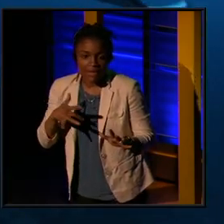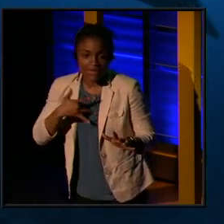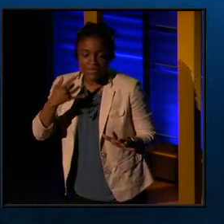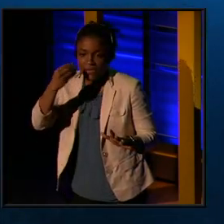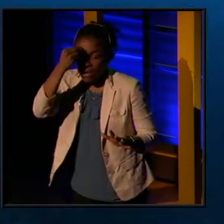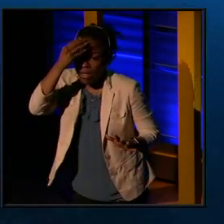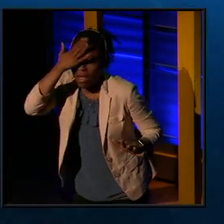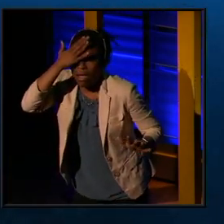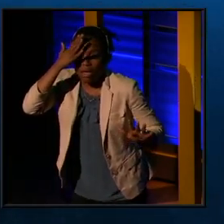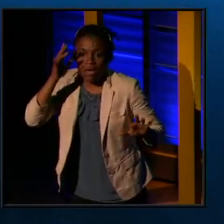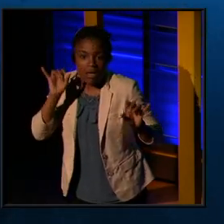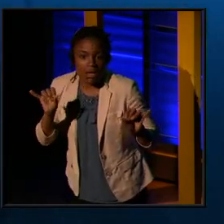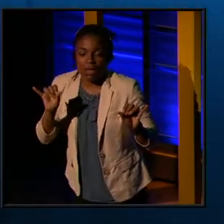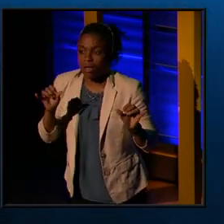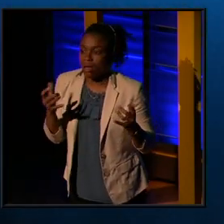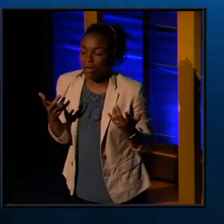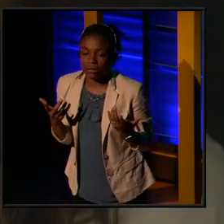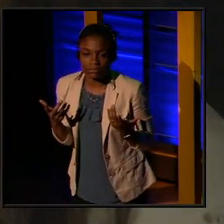species.